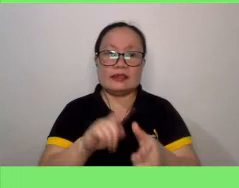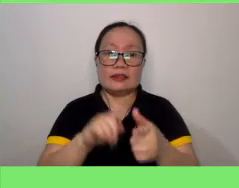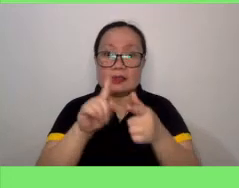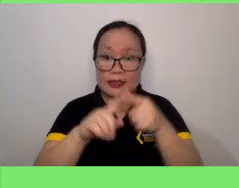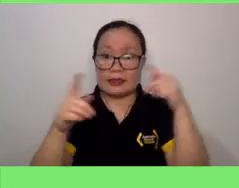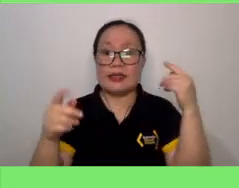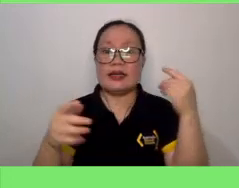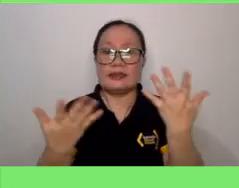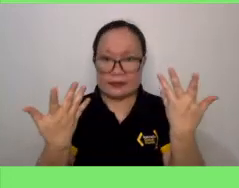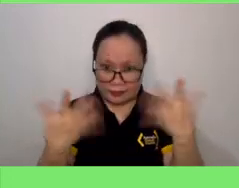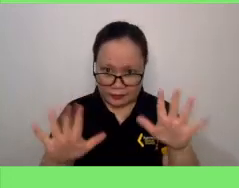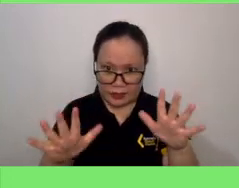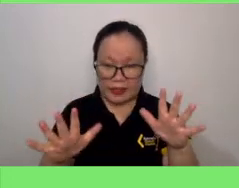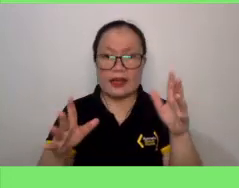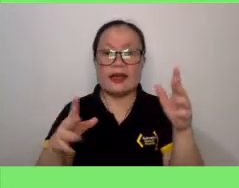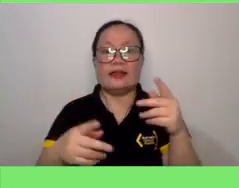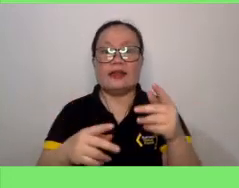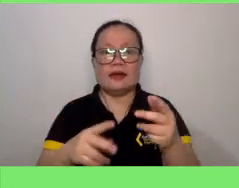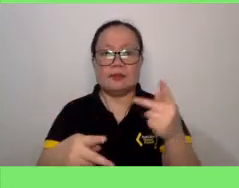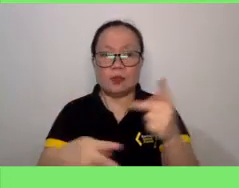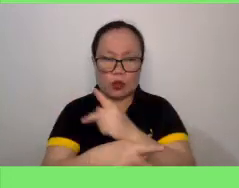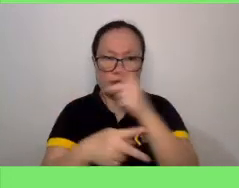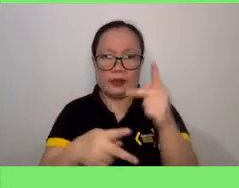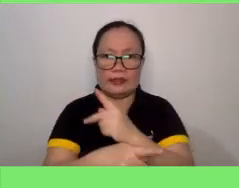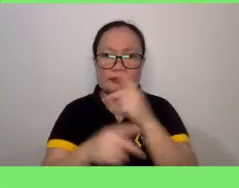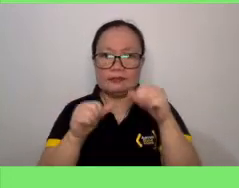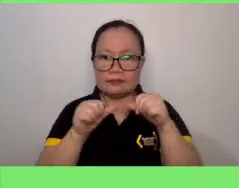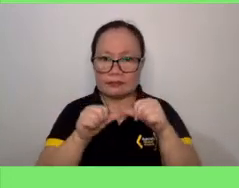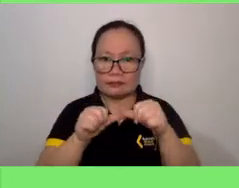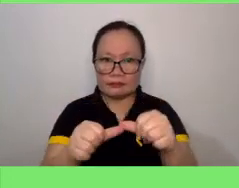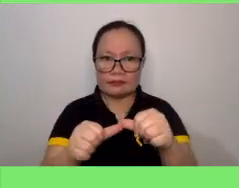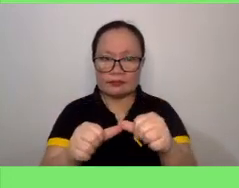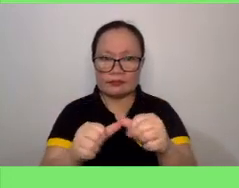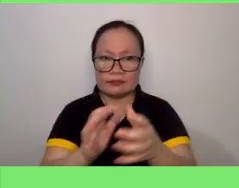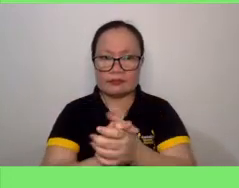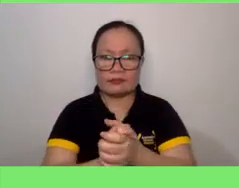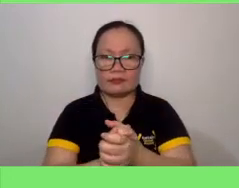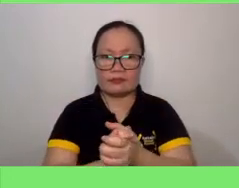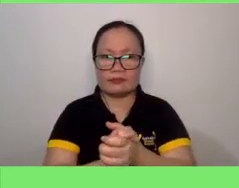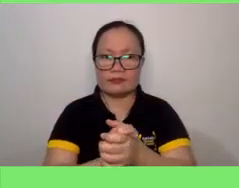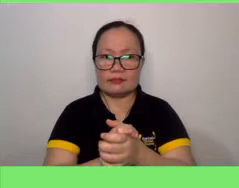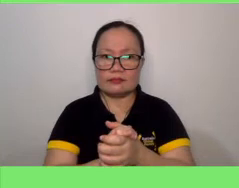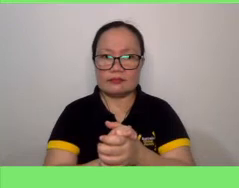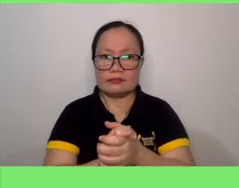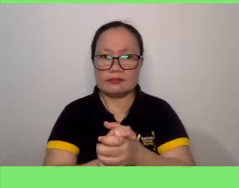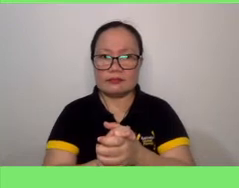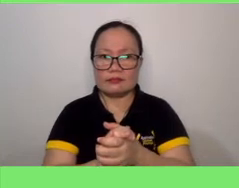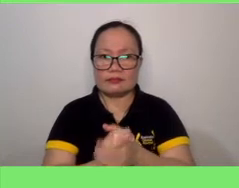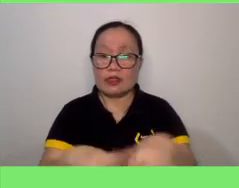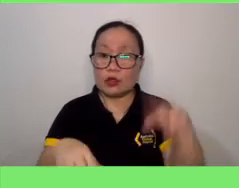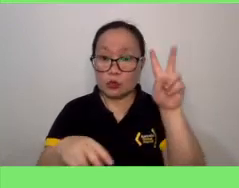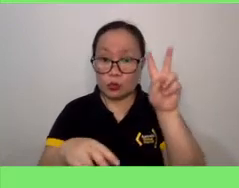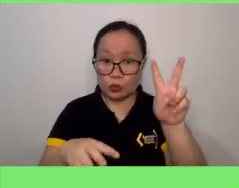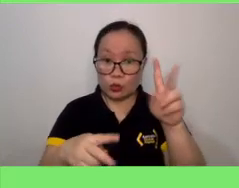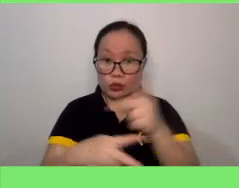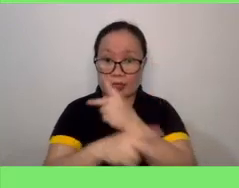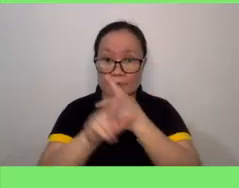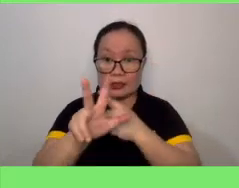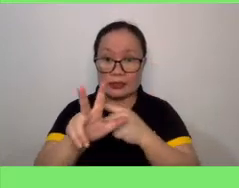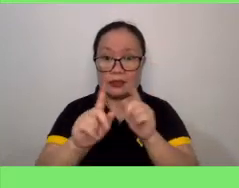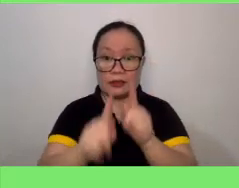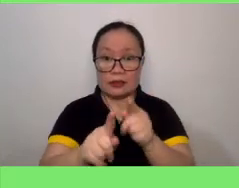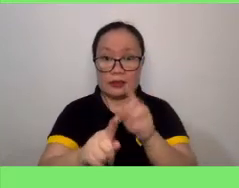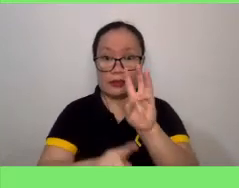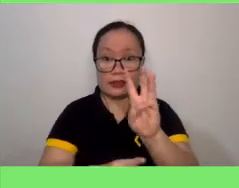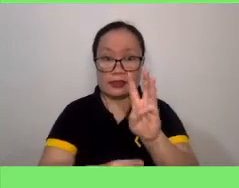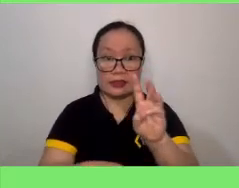na po ito, multiply na po natin. So, 2x times 3x, applying the laws of exponent. 2 times 3, that